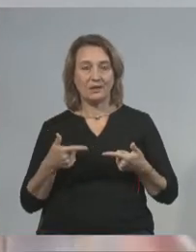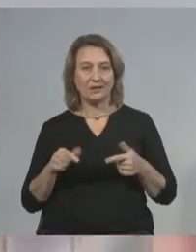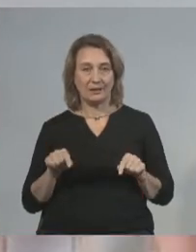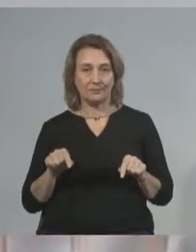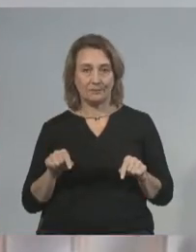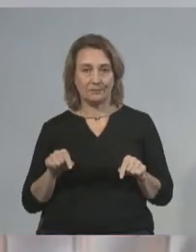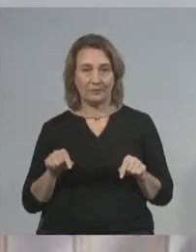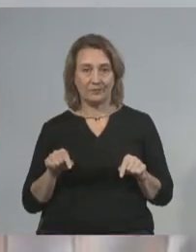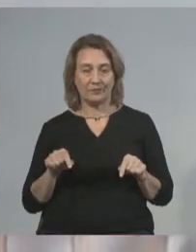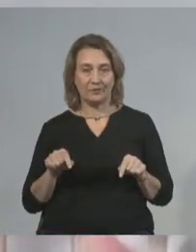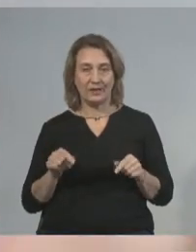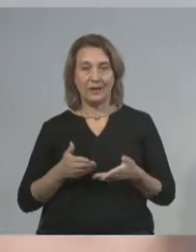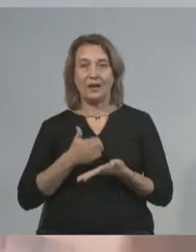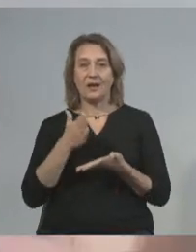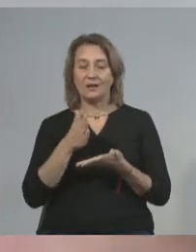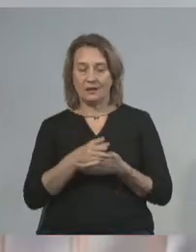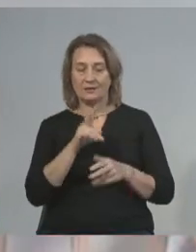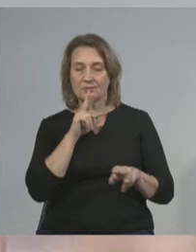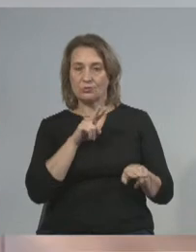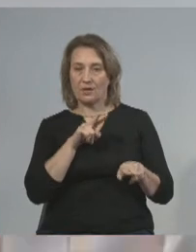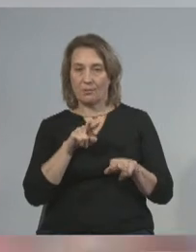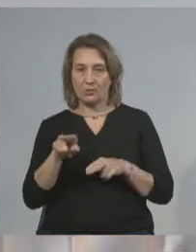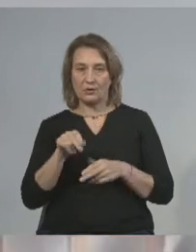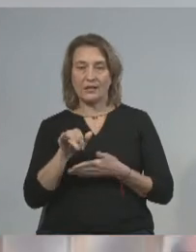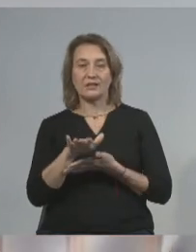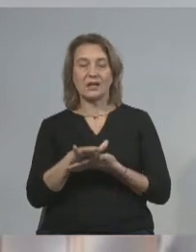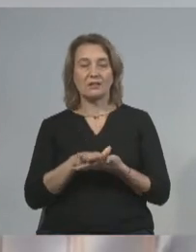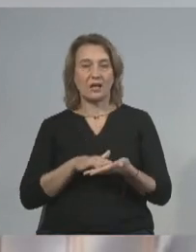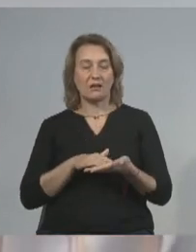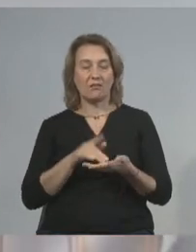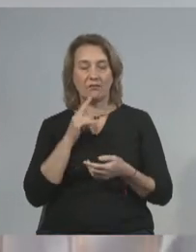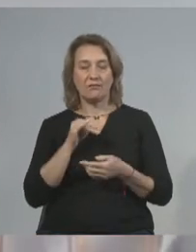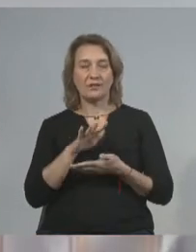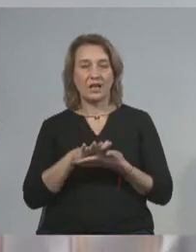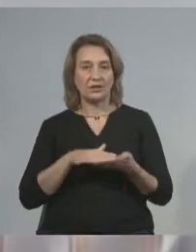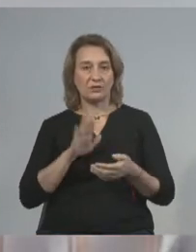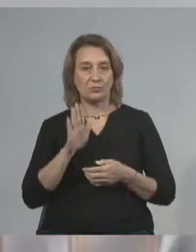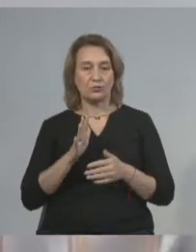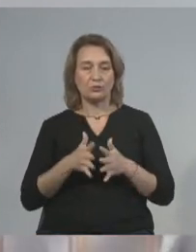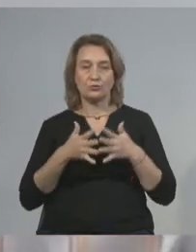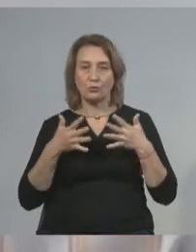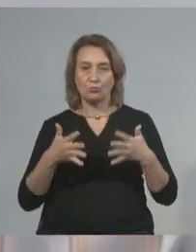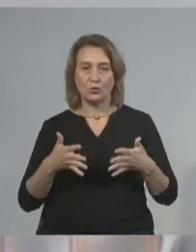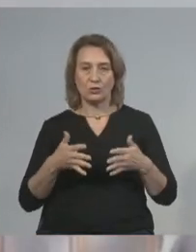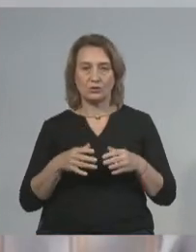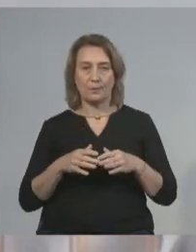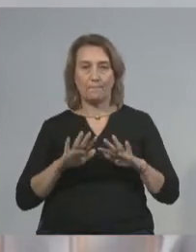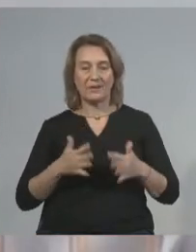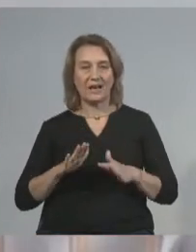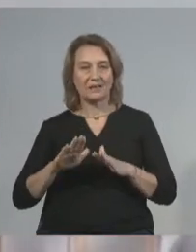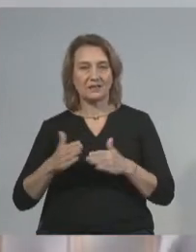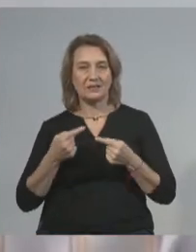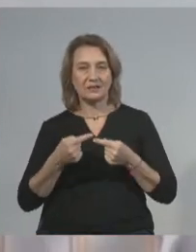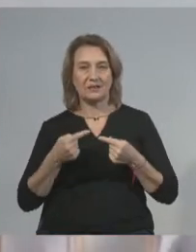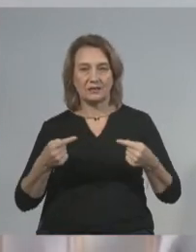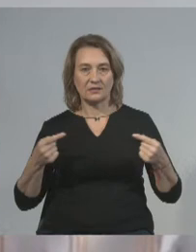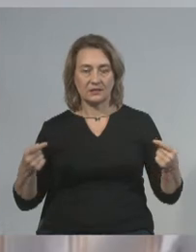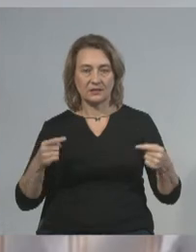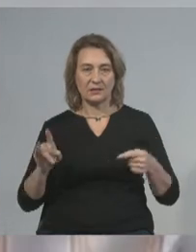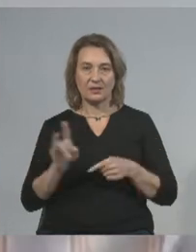is the topic that is being observed already and a lot more will be happening a lot of